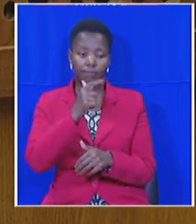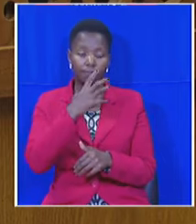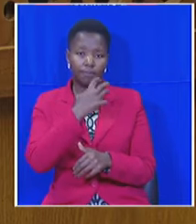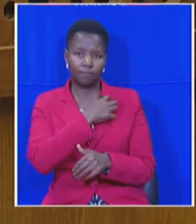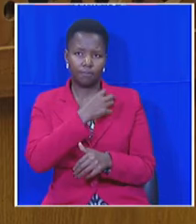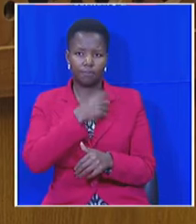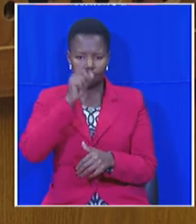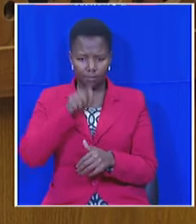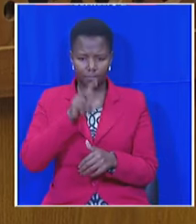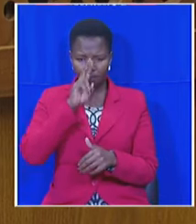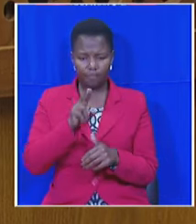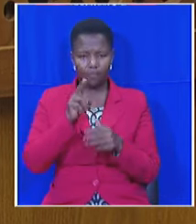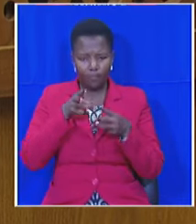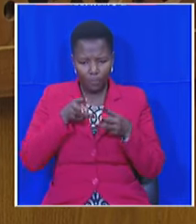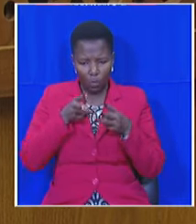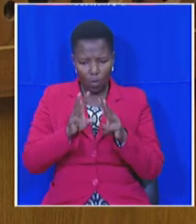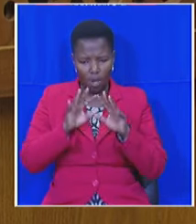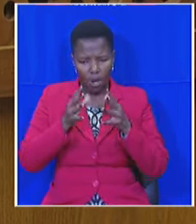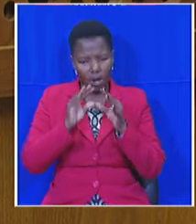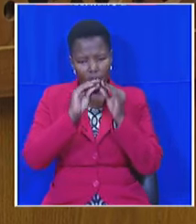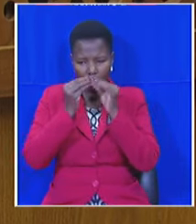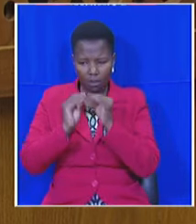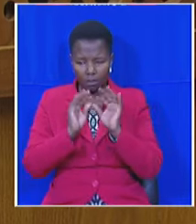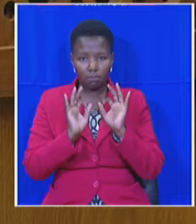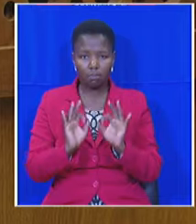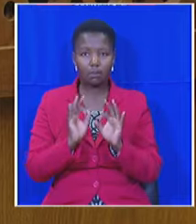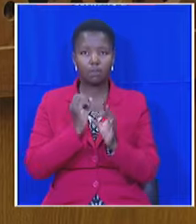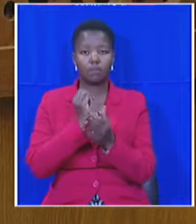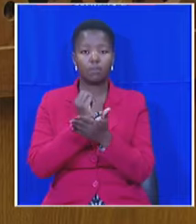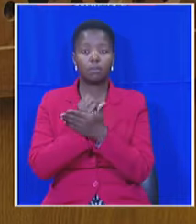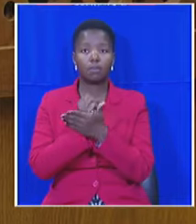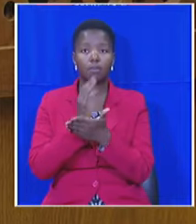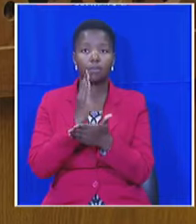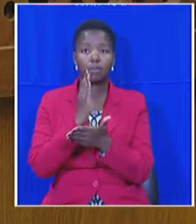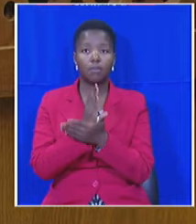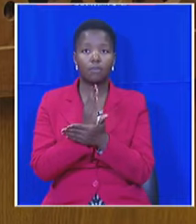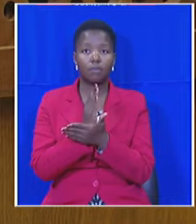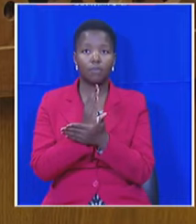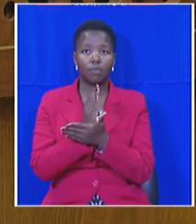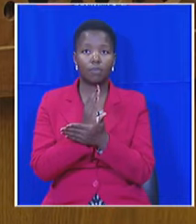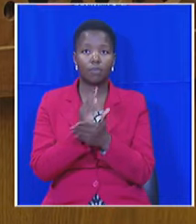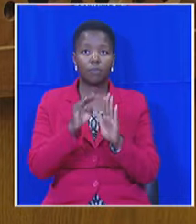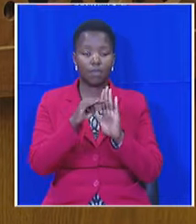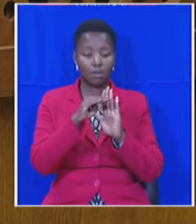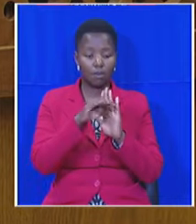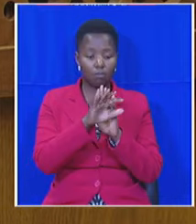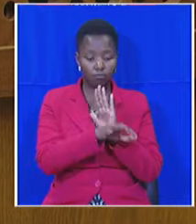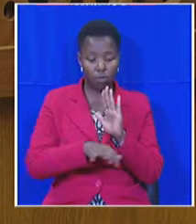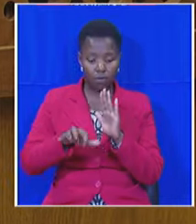a working formula to ensure the cooperation of the provinces.